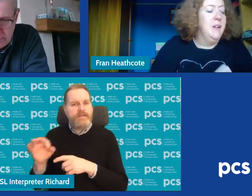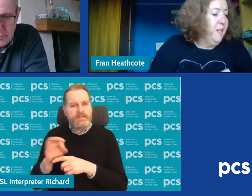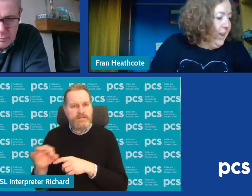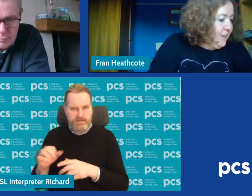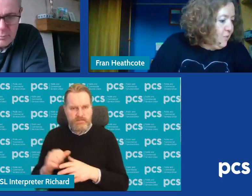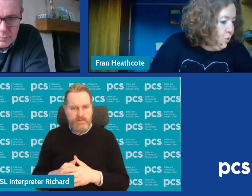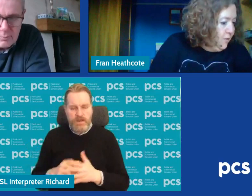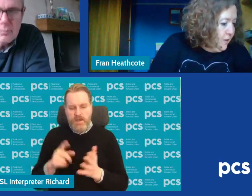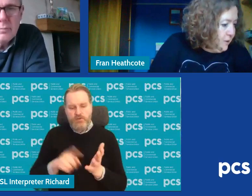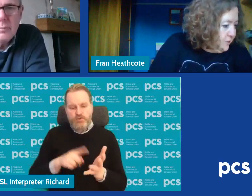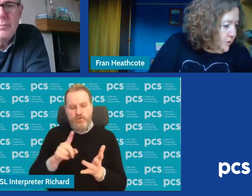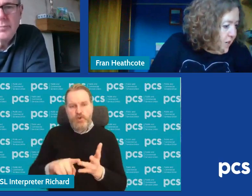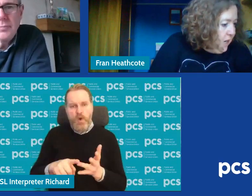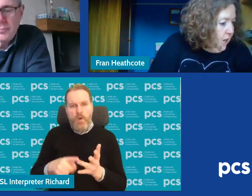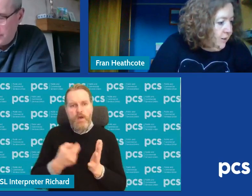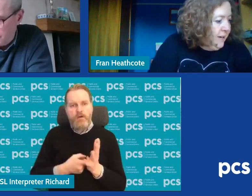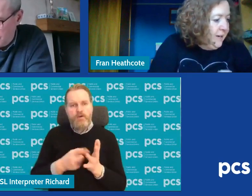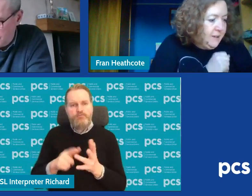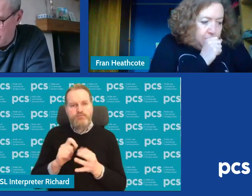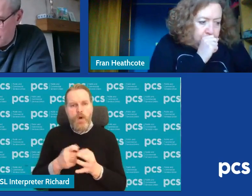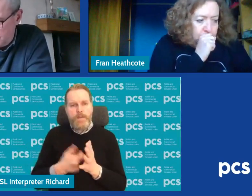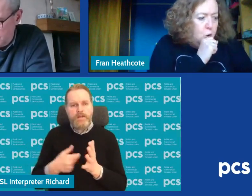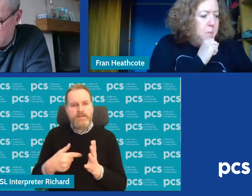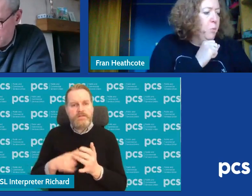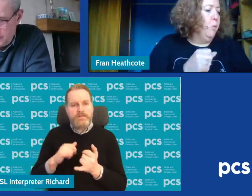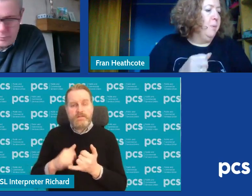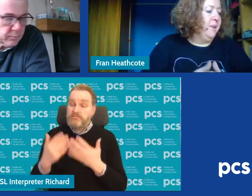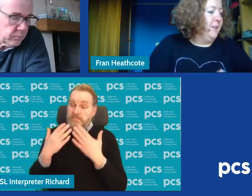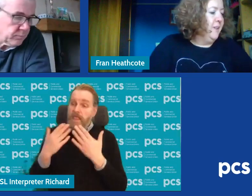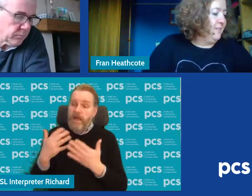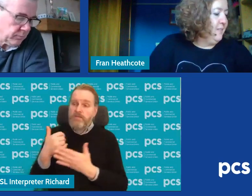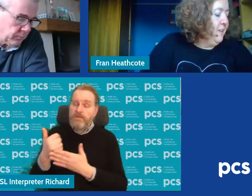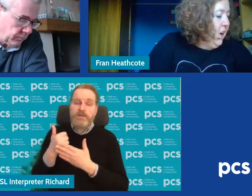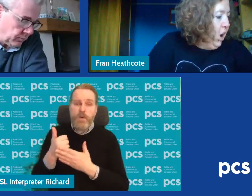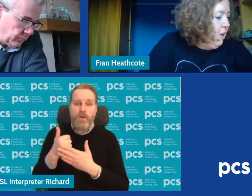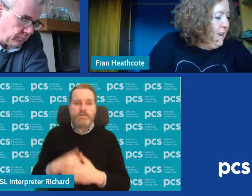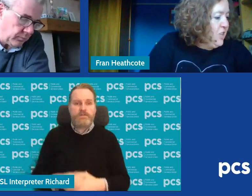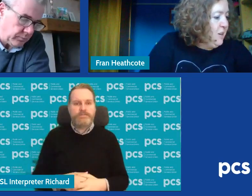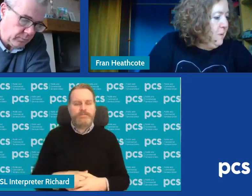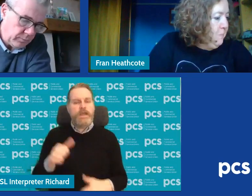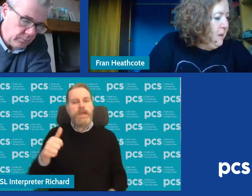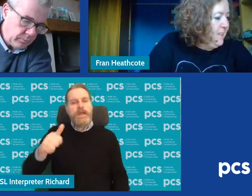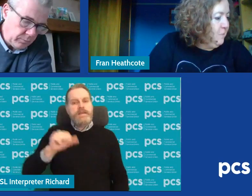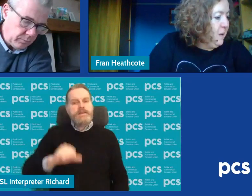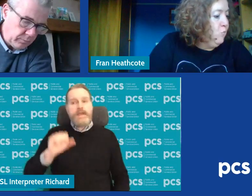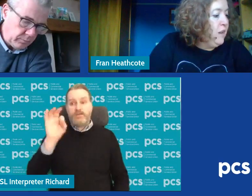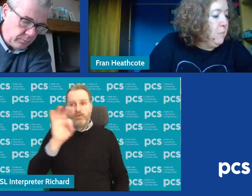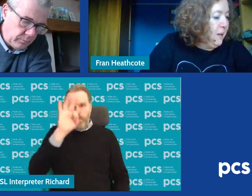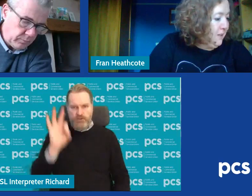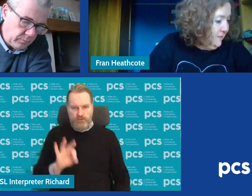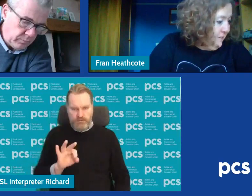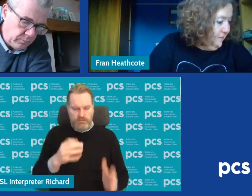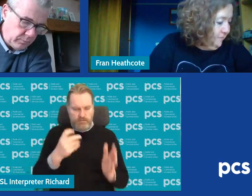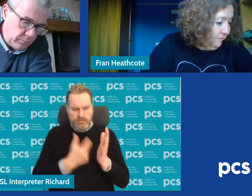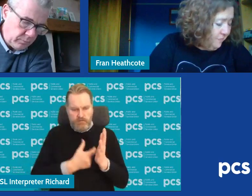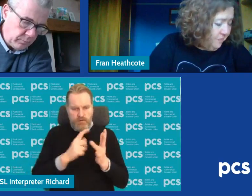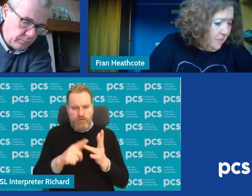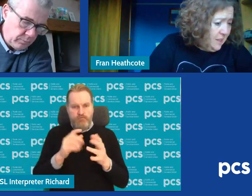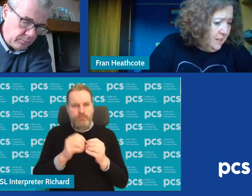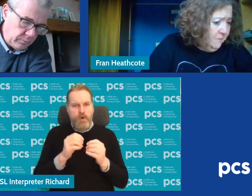So thanks for all of those. Okay, Robbie Warburton asks, are HMPPS being